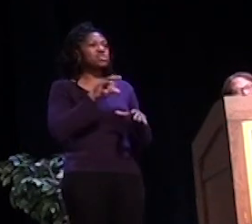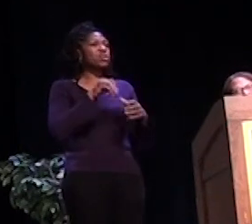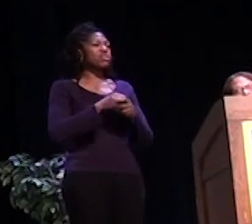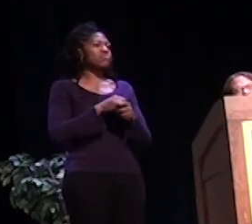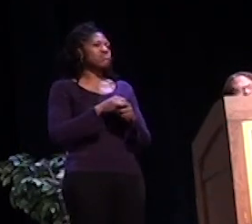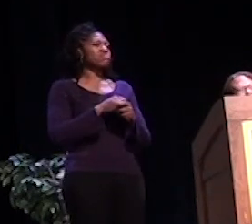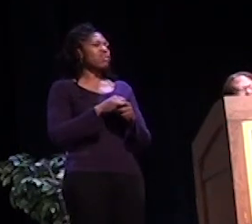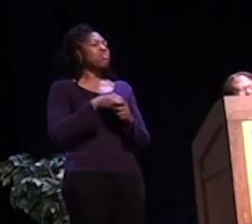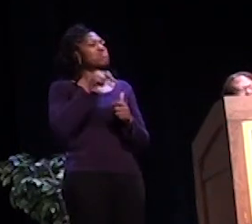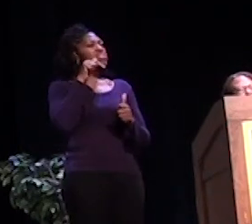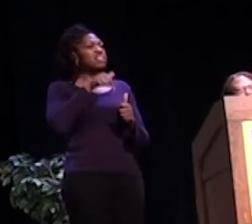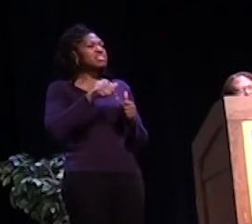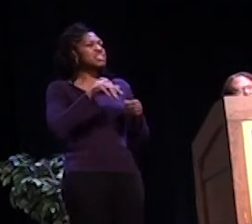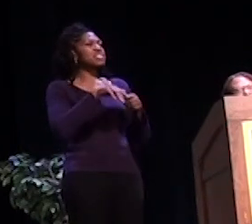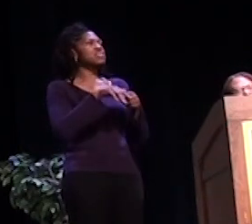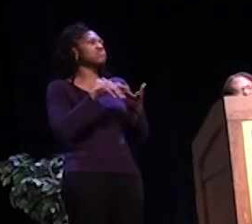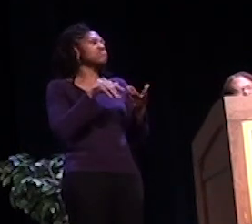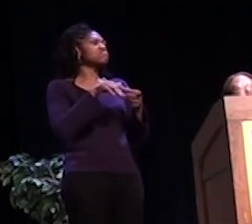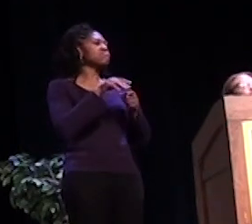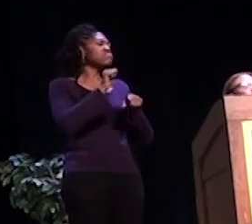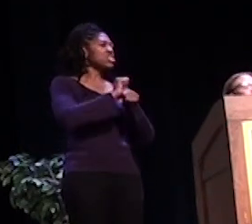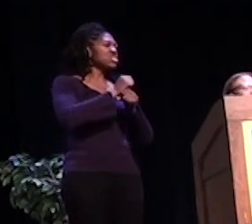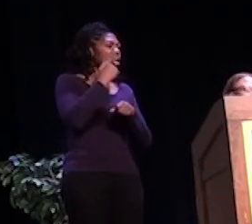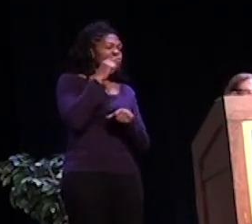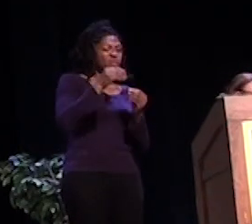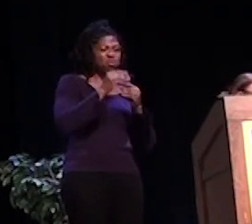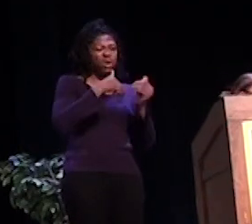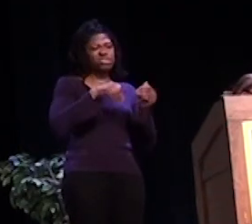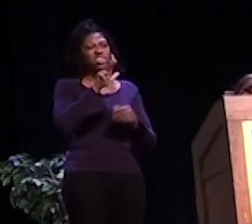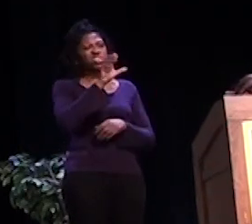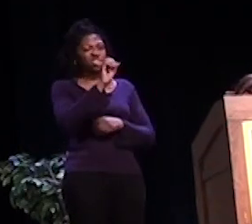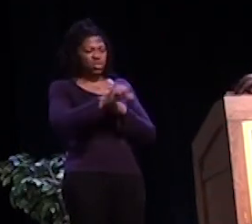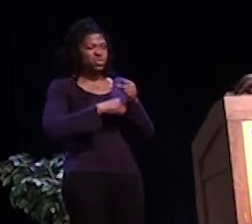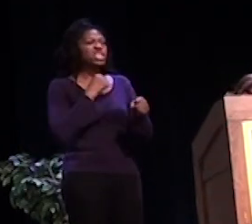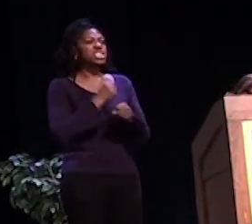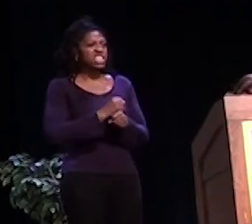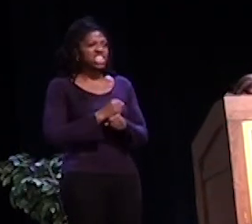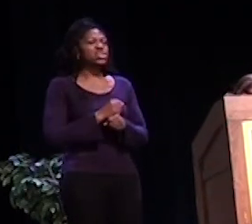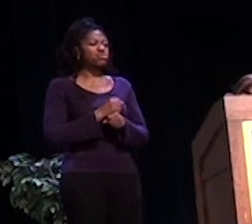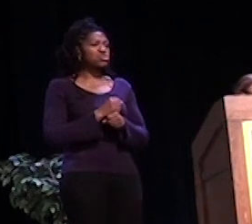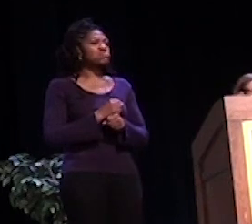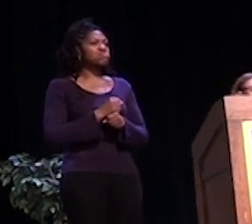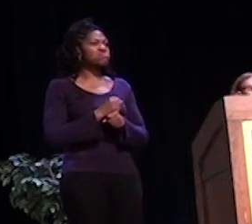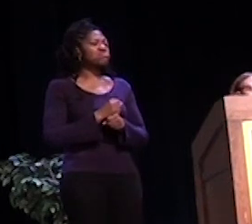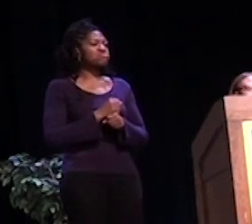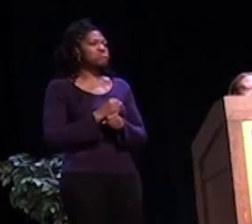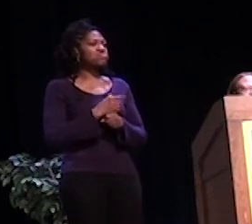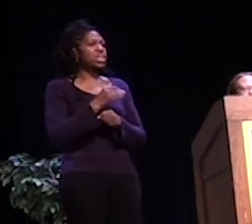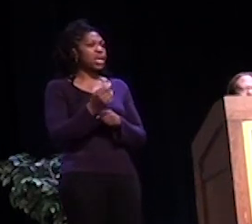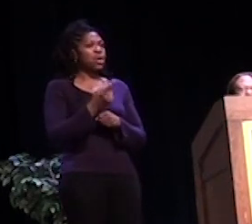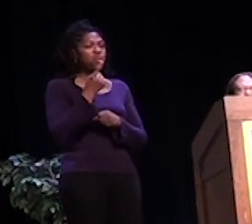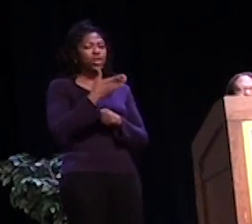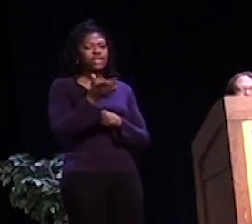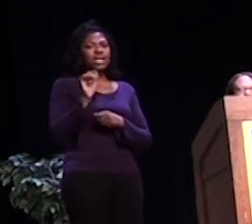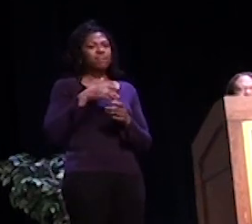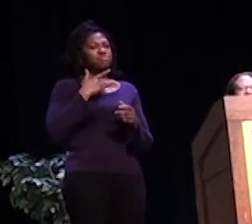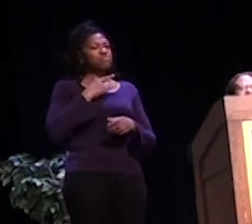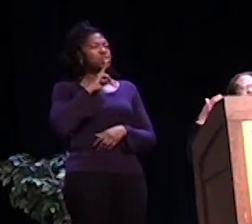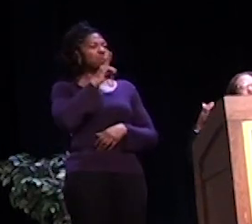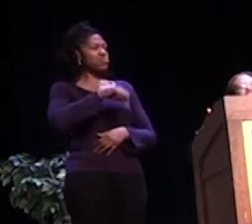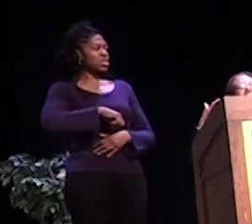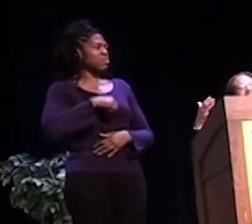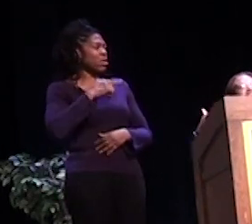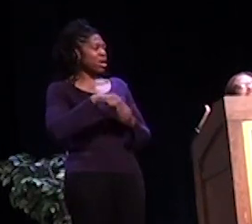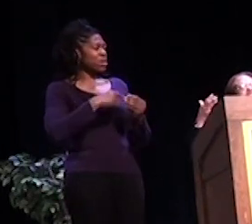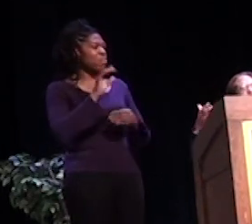this housing space for over 30 years. And one of the things that I was so proud of that we've done